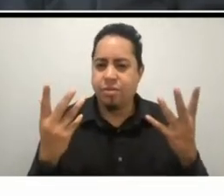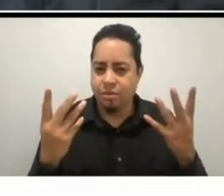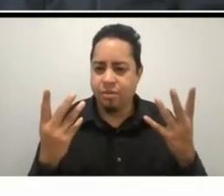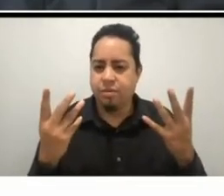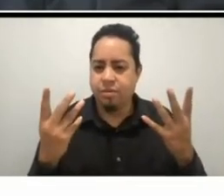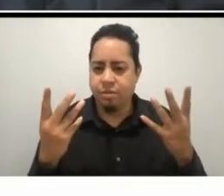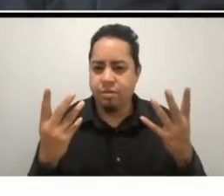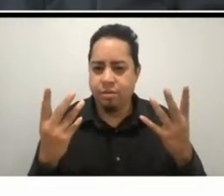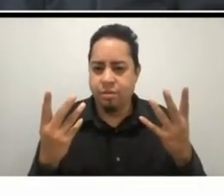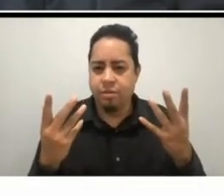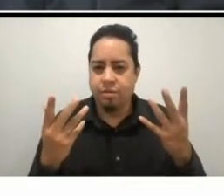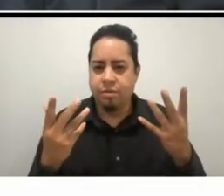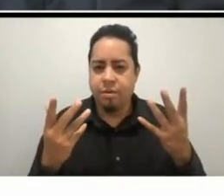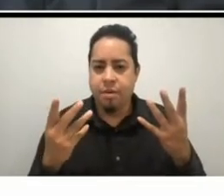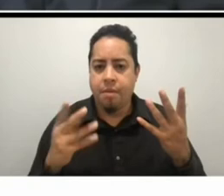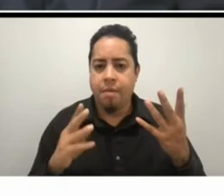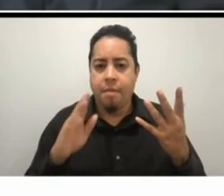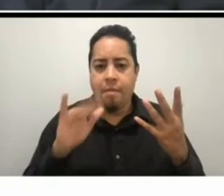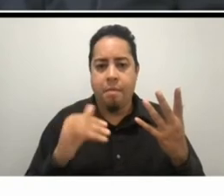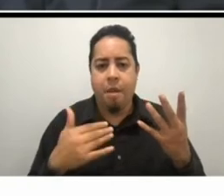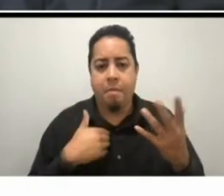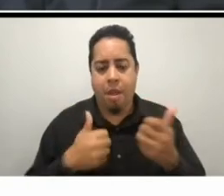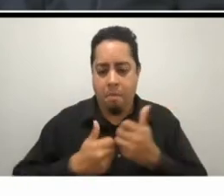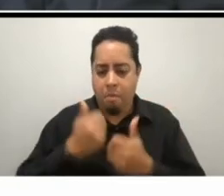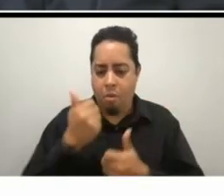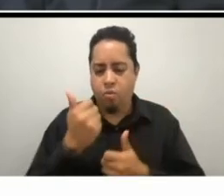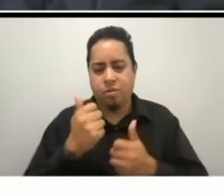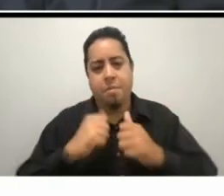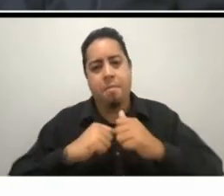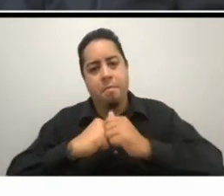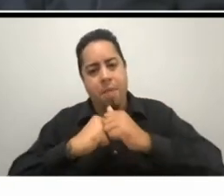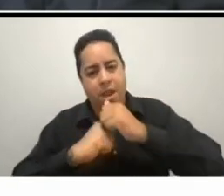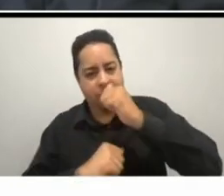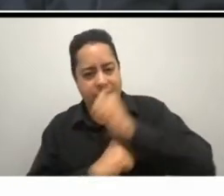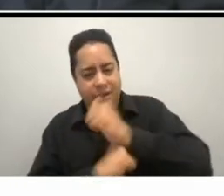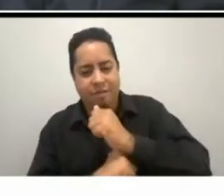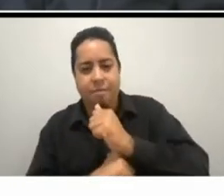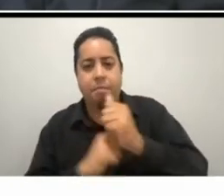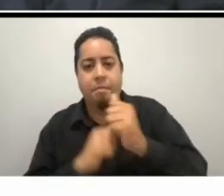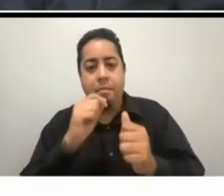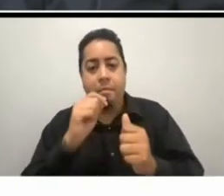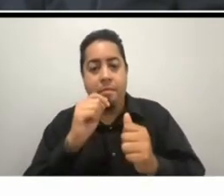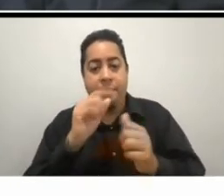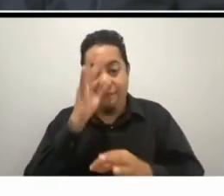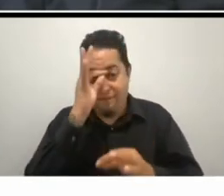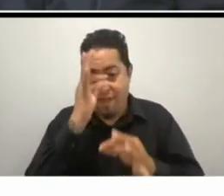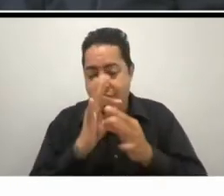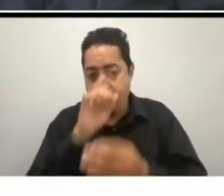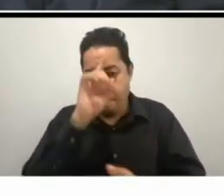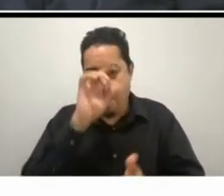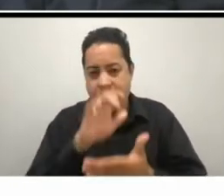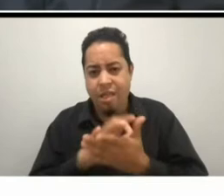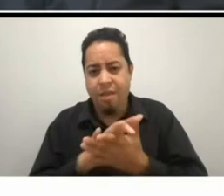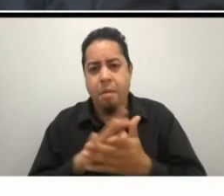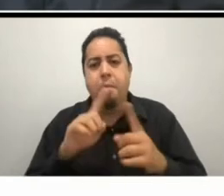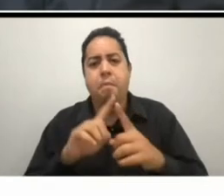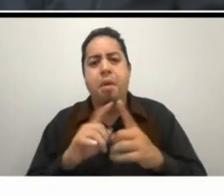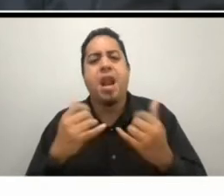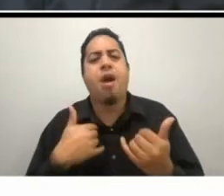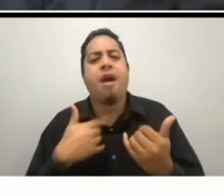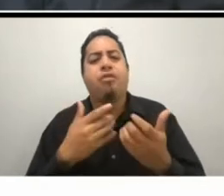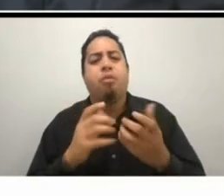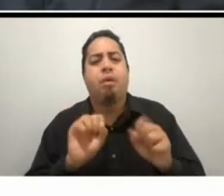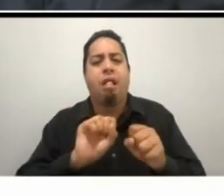of my most basic foundational beliefs. And so for me to do that because somebody just asked me to